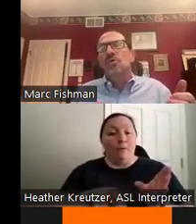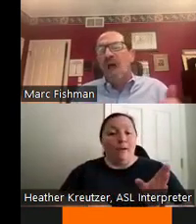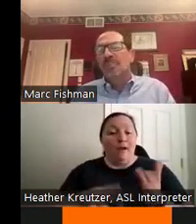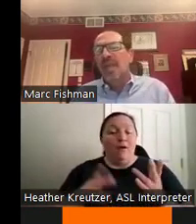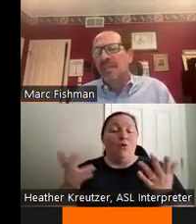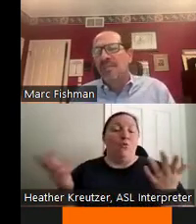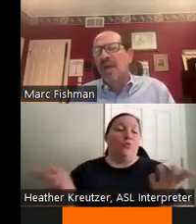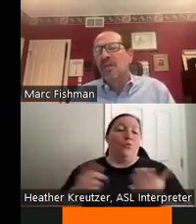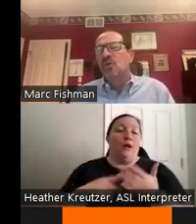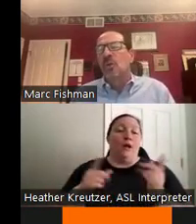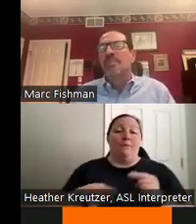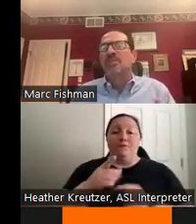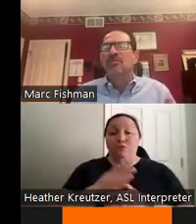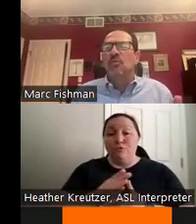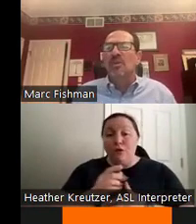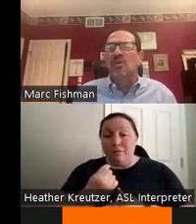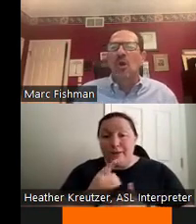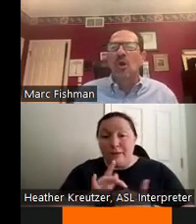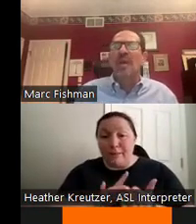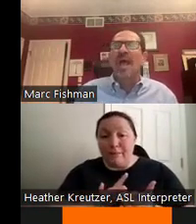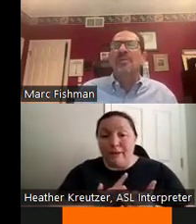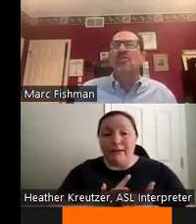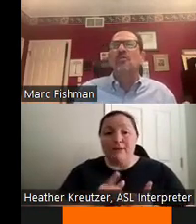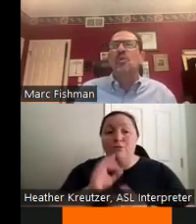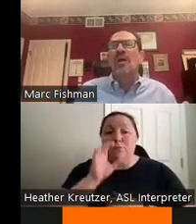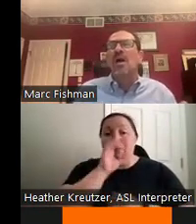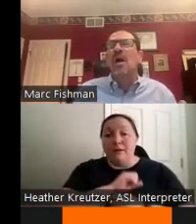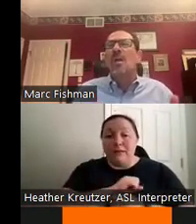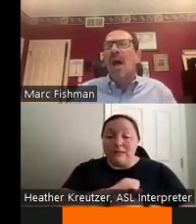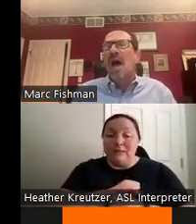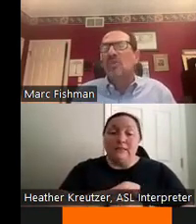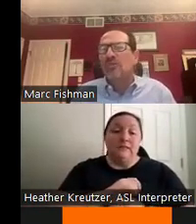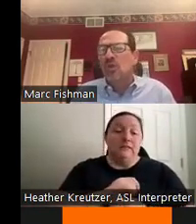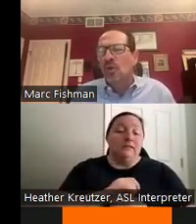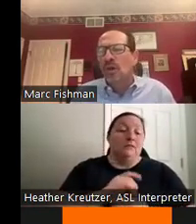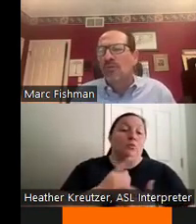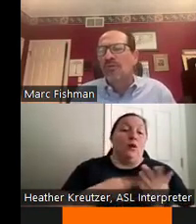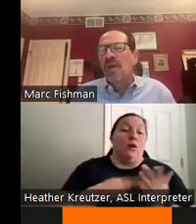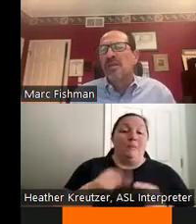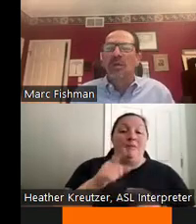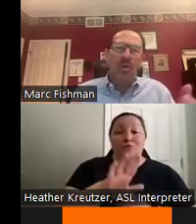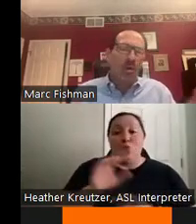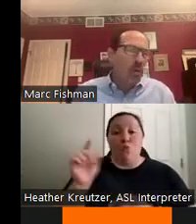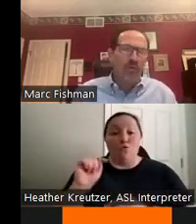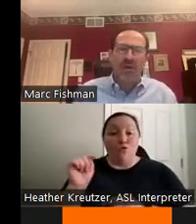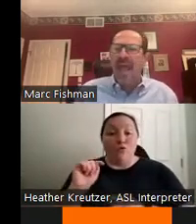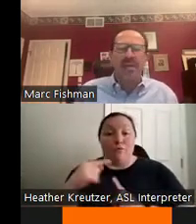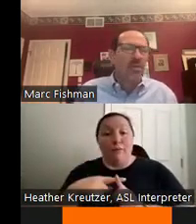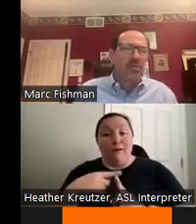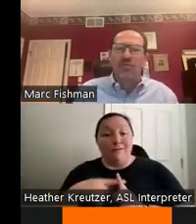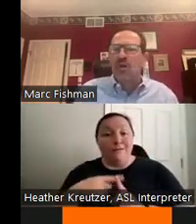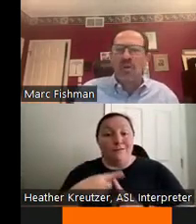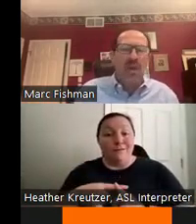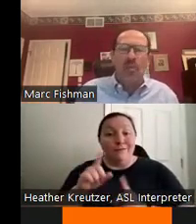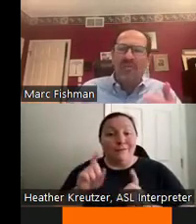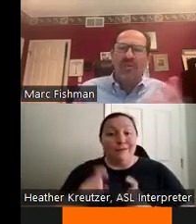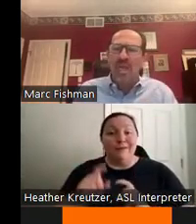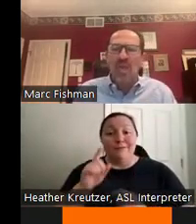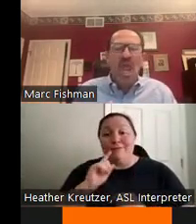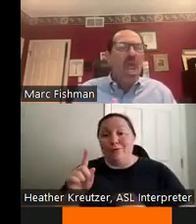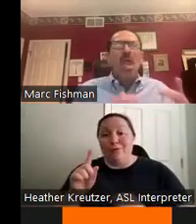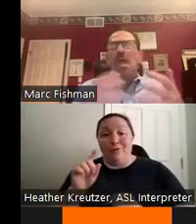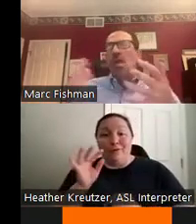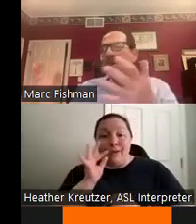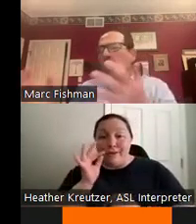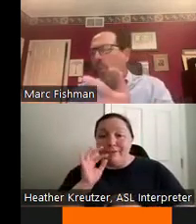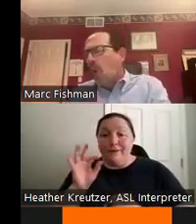if you stop taking the medicine? What happens if you miss a dose? What happens if you have a positive urine for fentanyl or for cannabis or for cocaine? Whatever